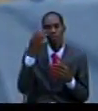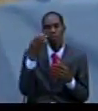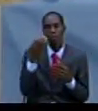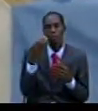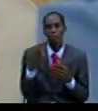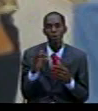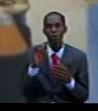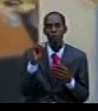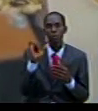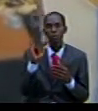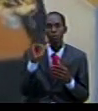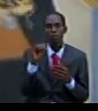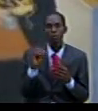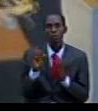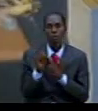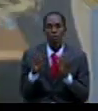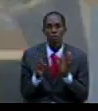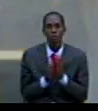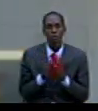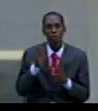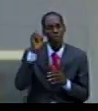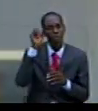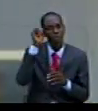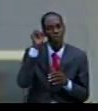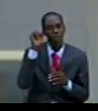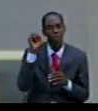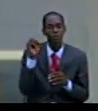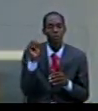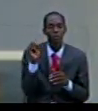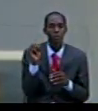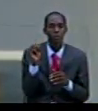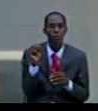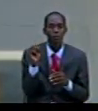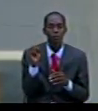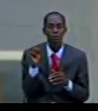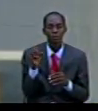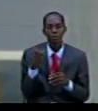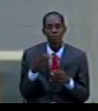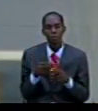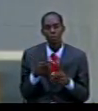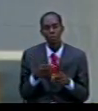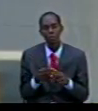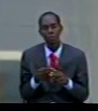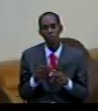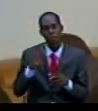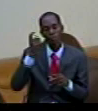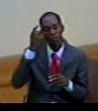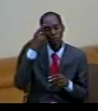His Excellency Engineer Seyi Makinde.